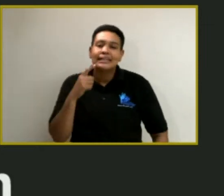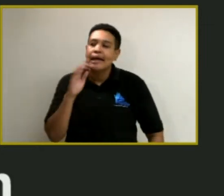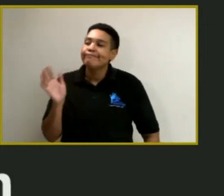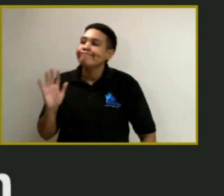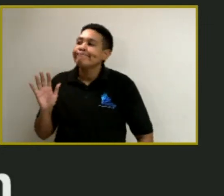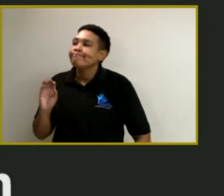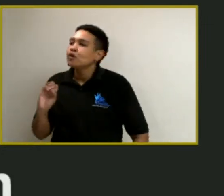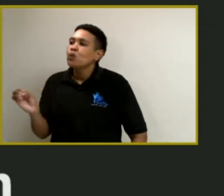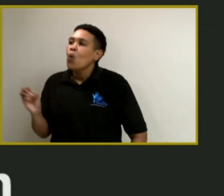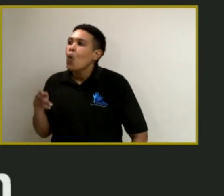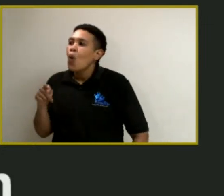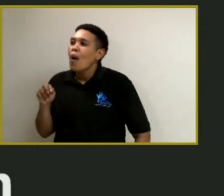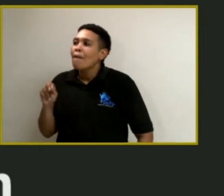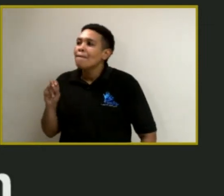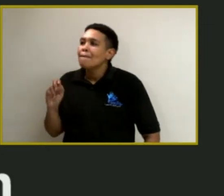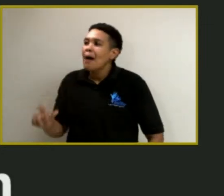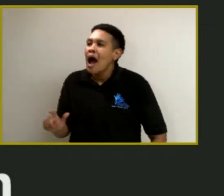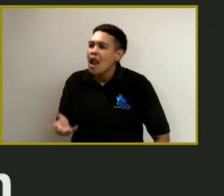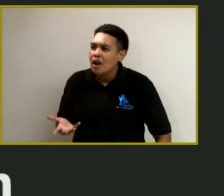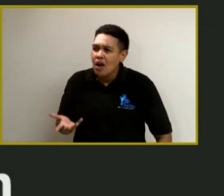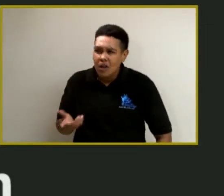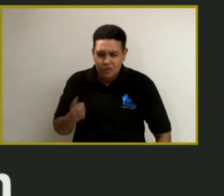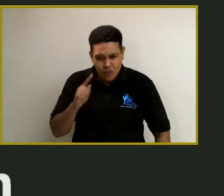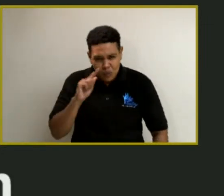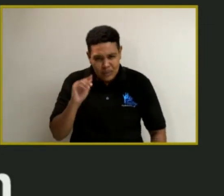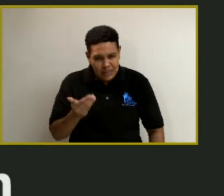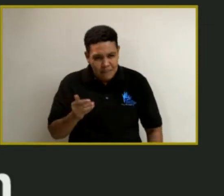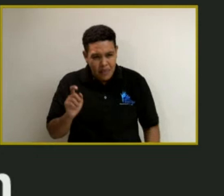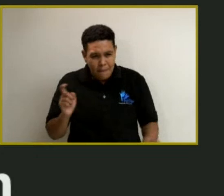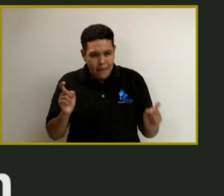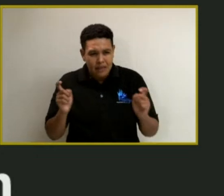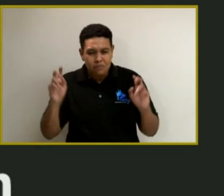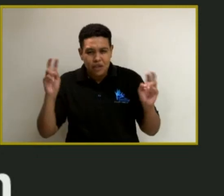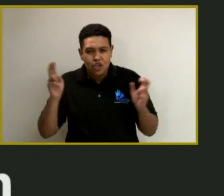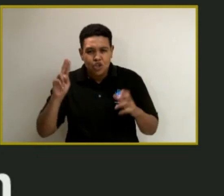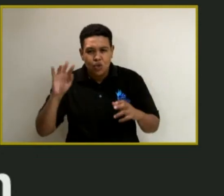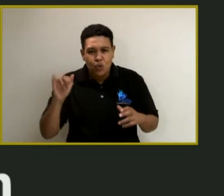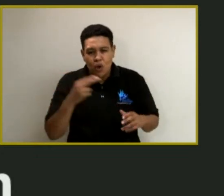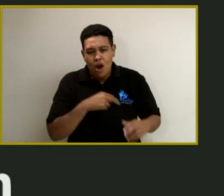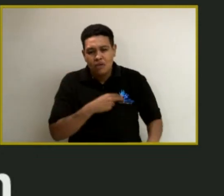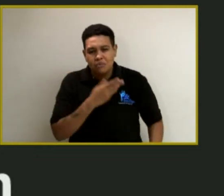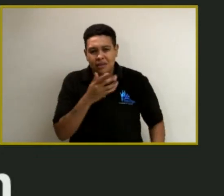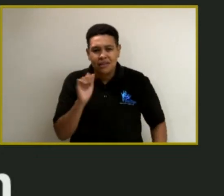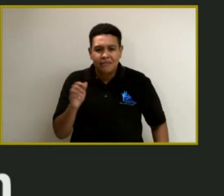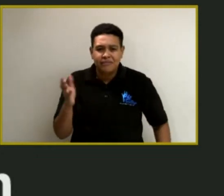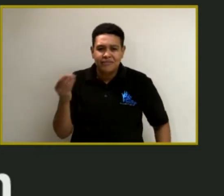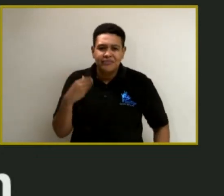Panadol. So there seems to be a management issue at University Hospital of the West Indies. So can